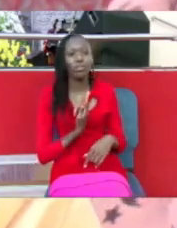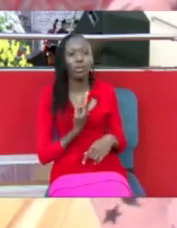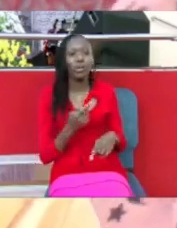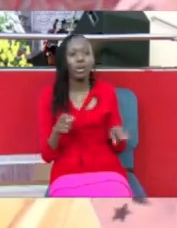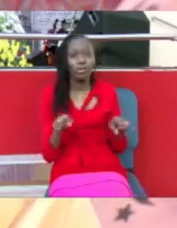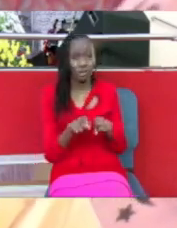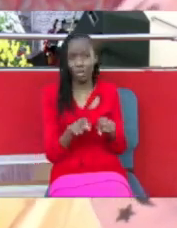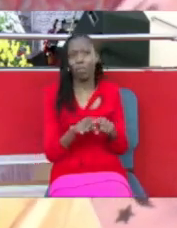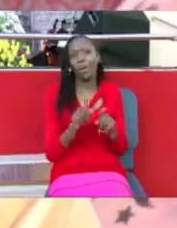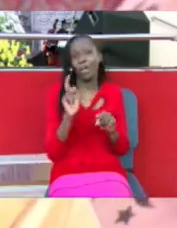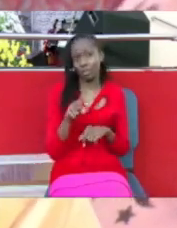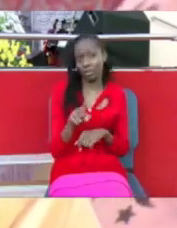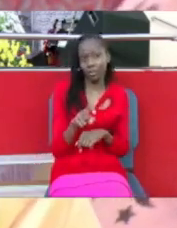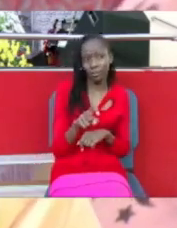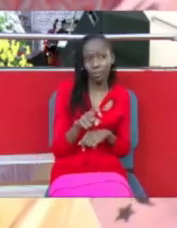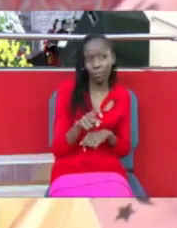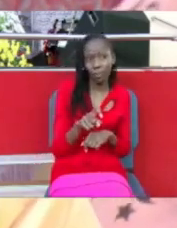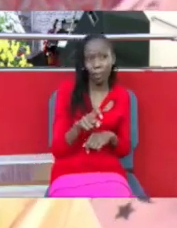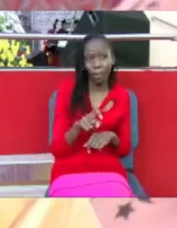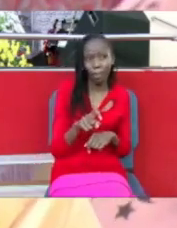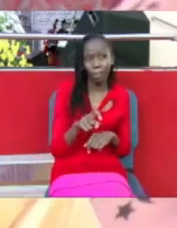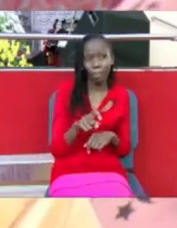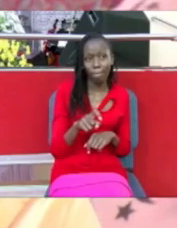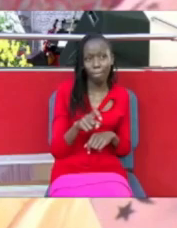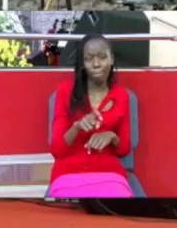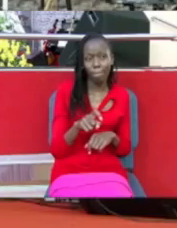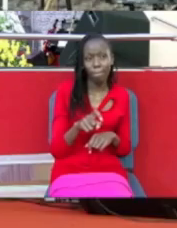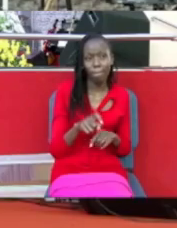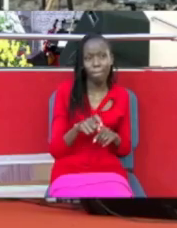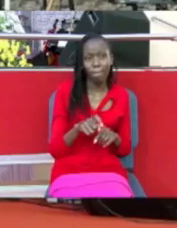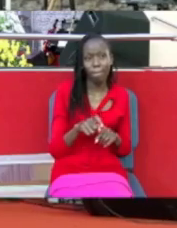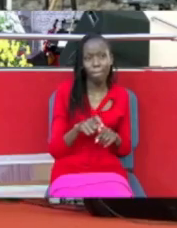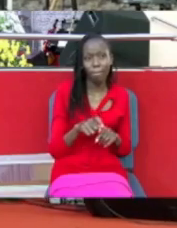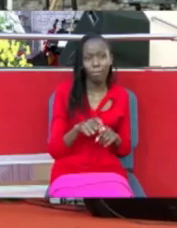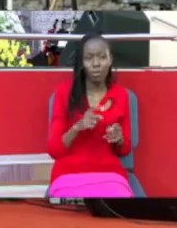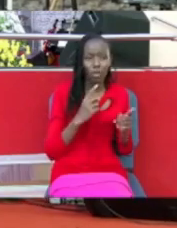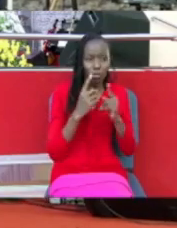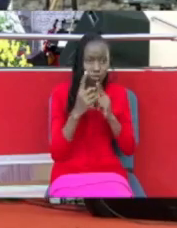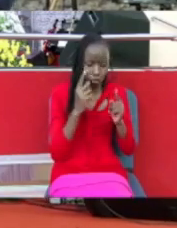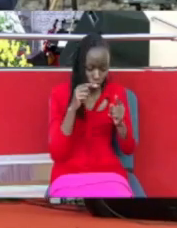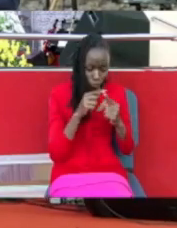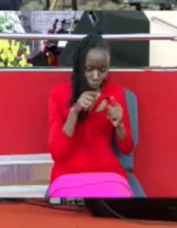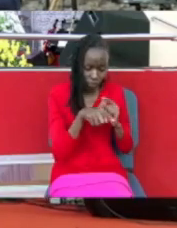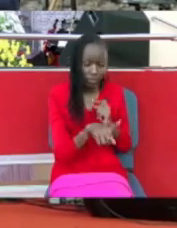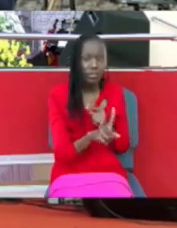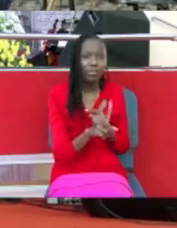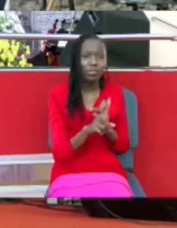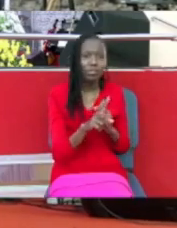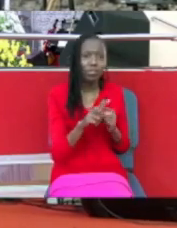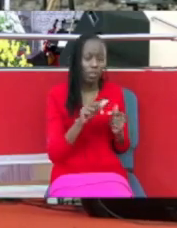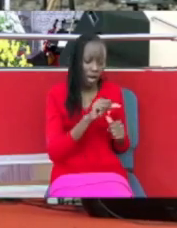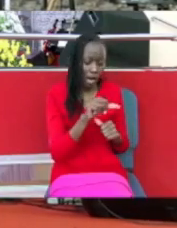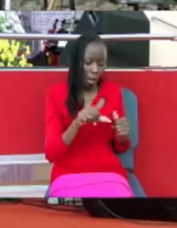inayosema na hali yako zapaswa kuambatana. Talk to yourself about the word you have just read. Ebu jinene